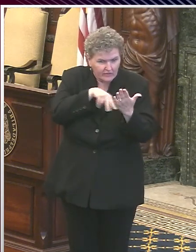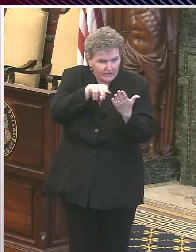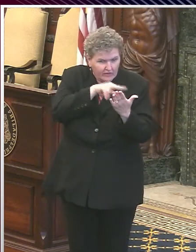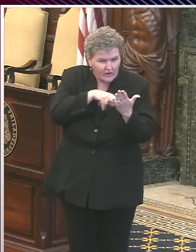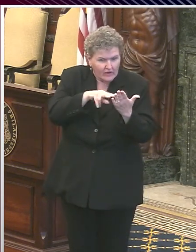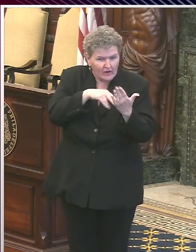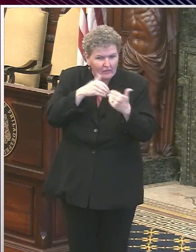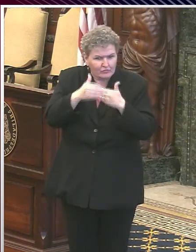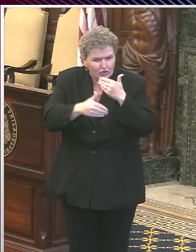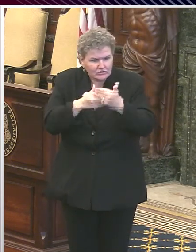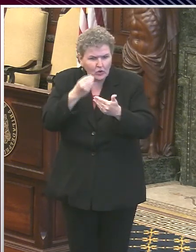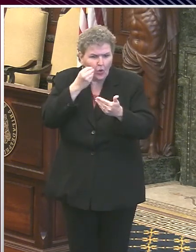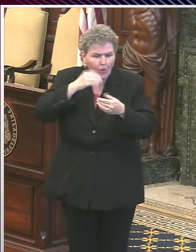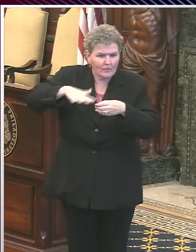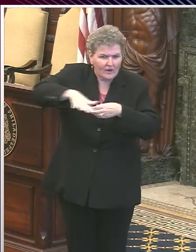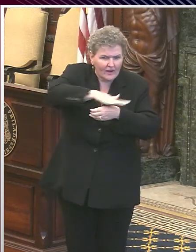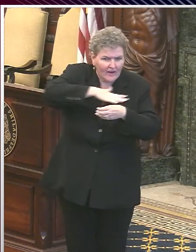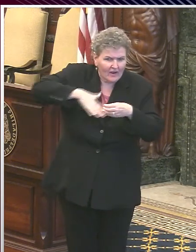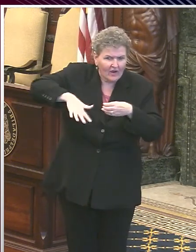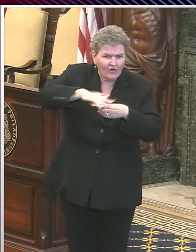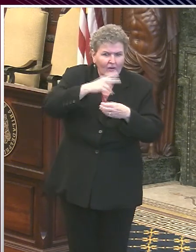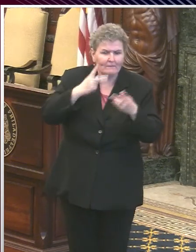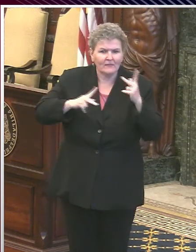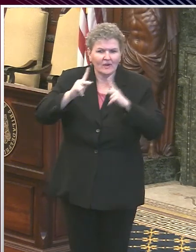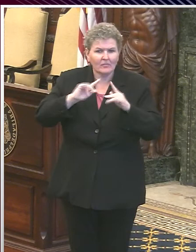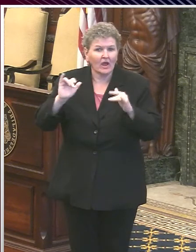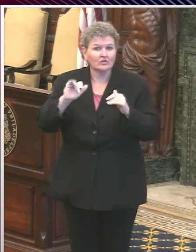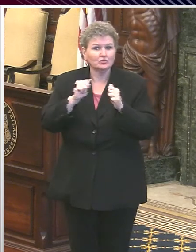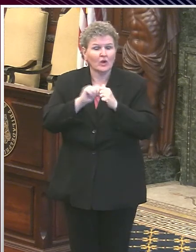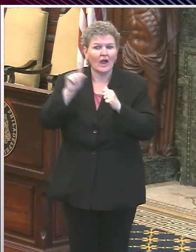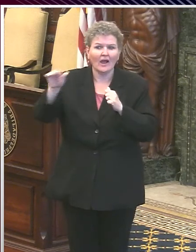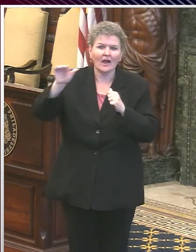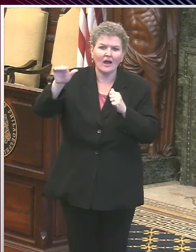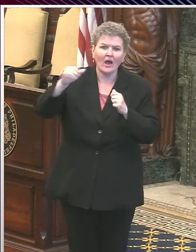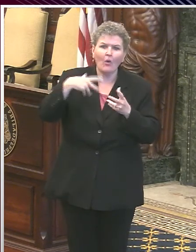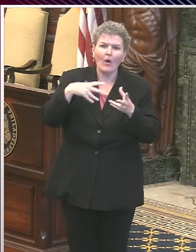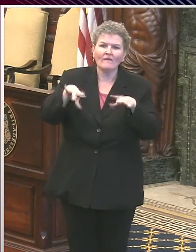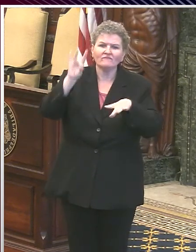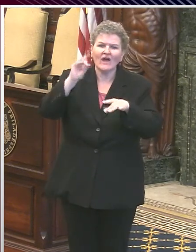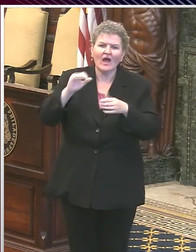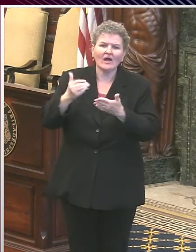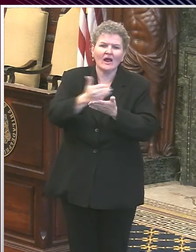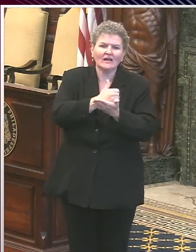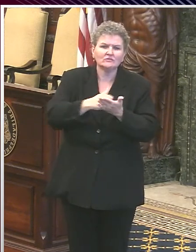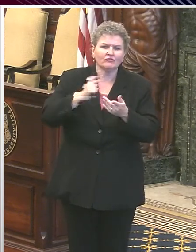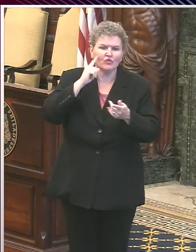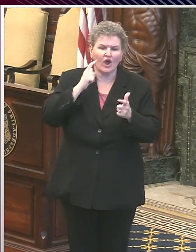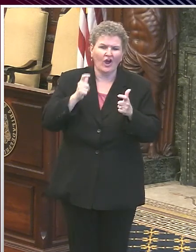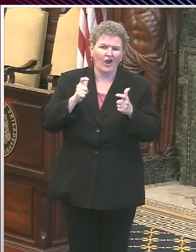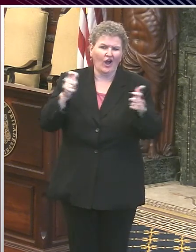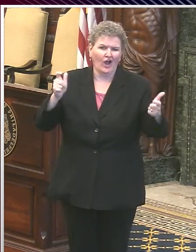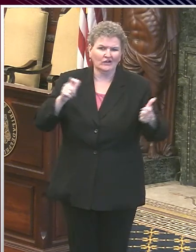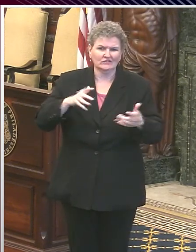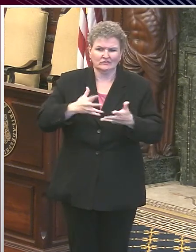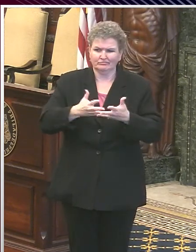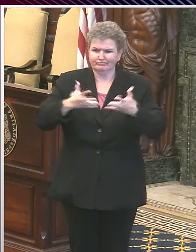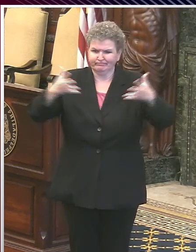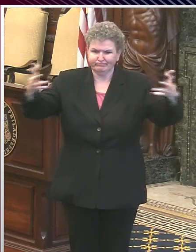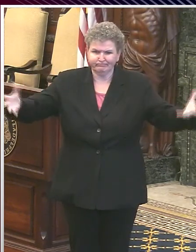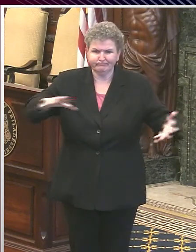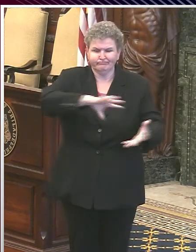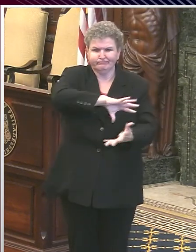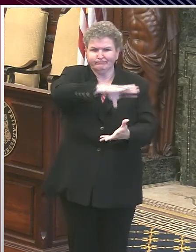their neighborhood, can they also request pickup for large items? And also, can they